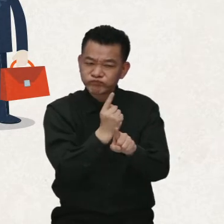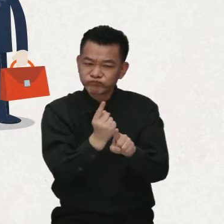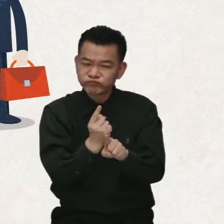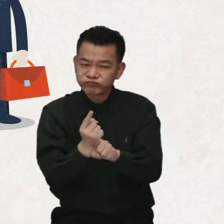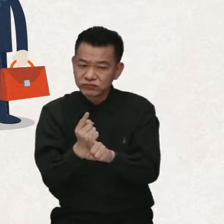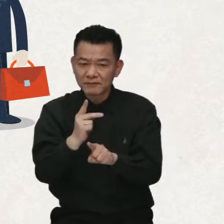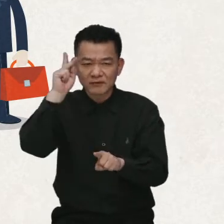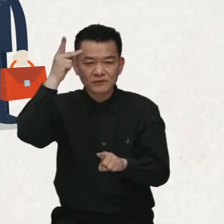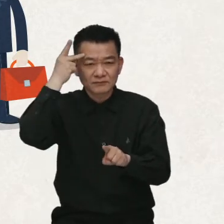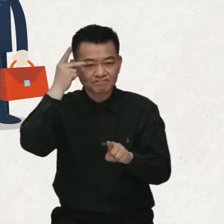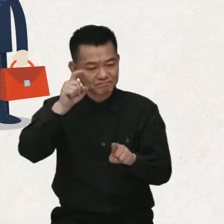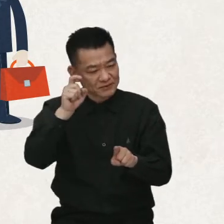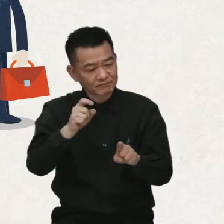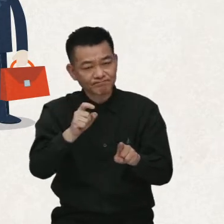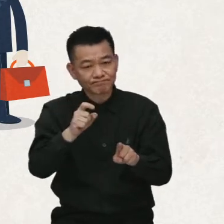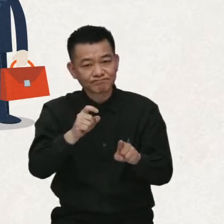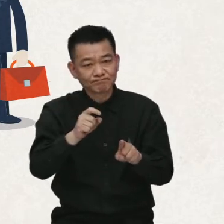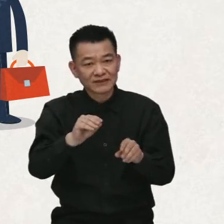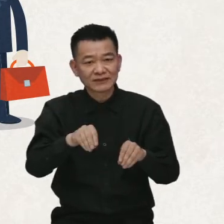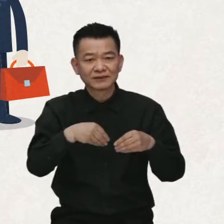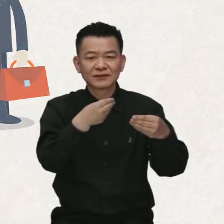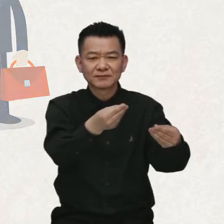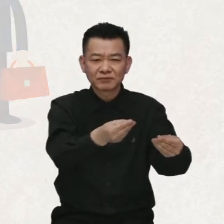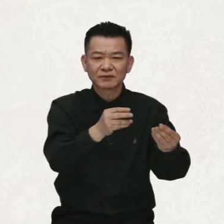disabilities to live as members of society.